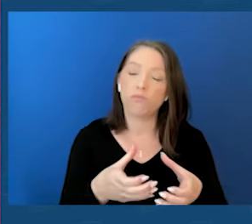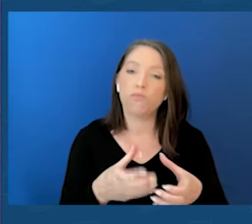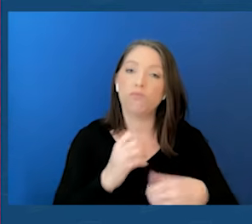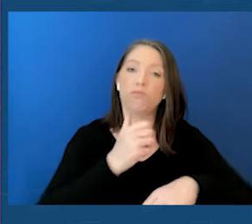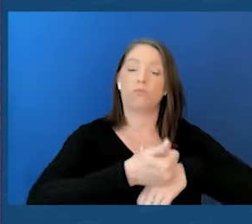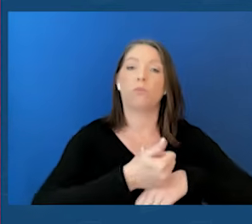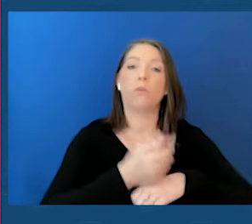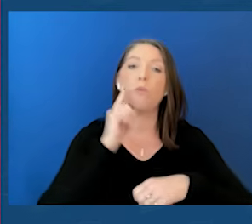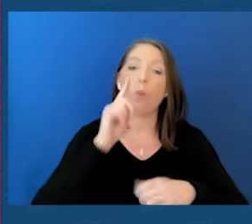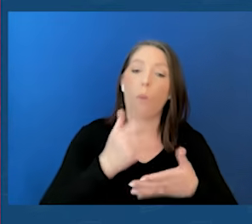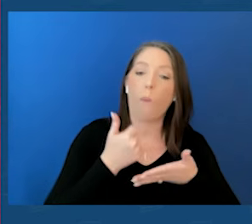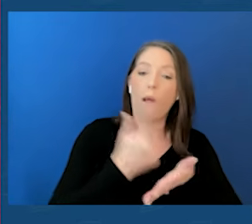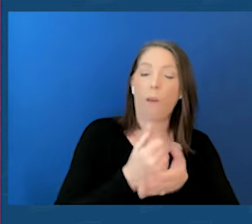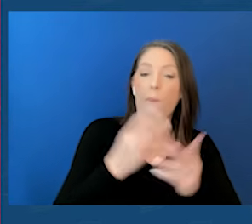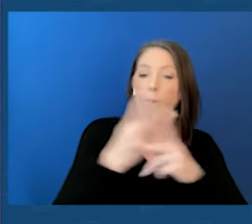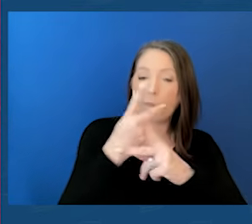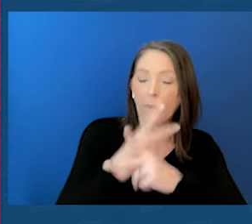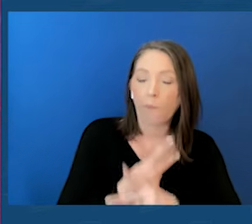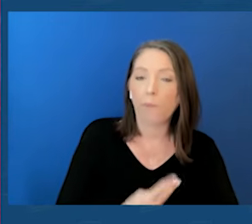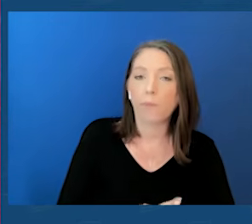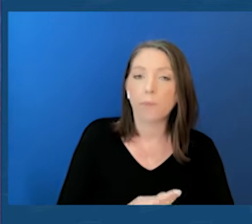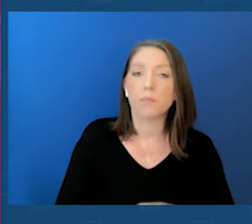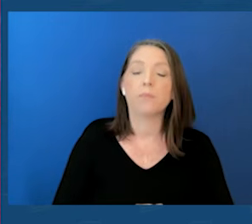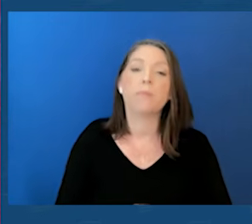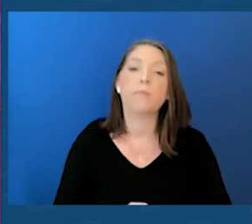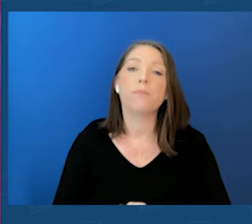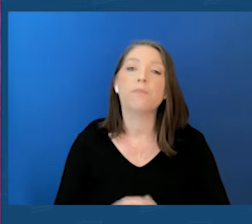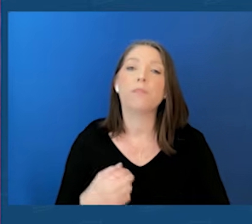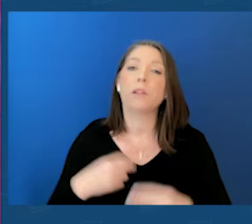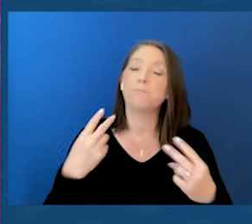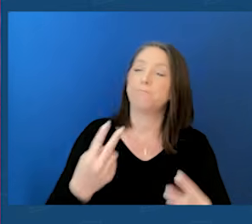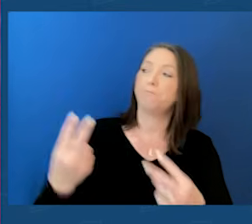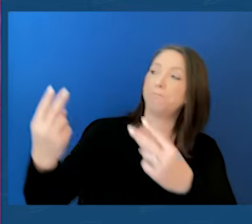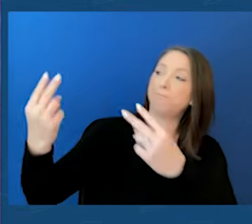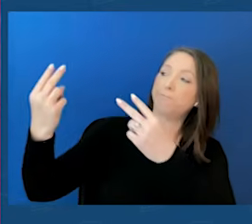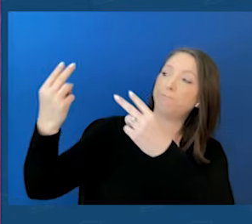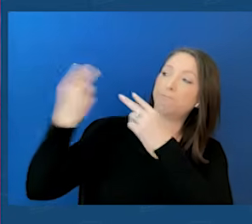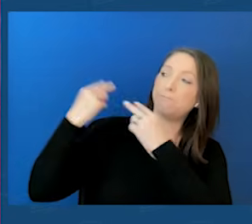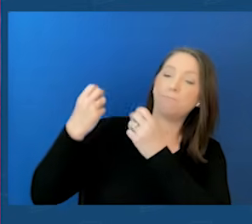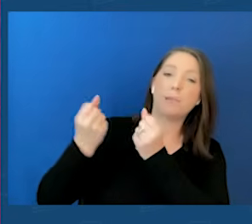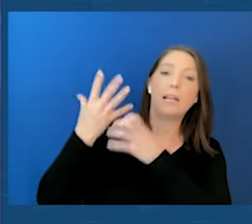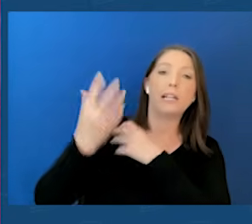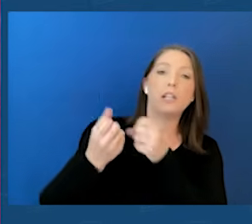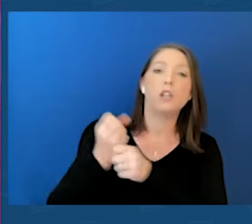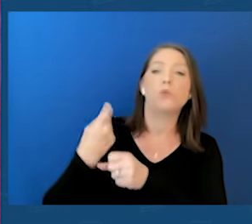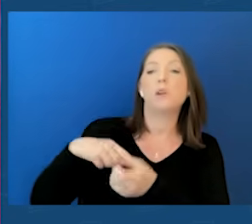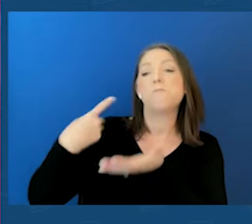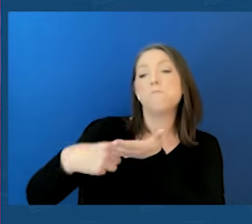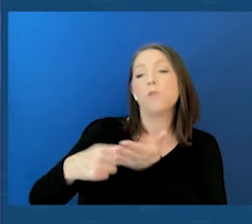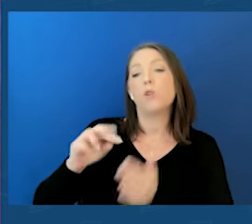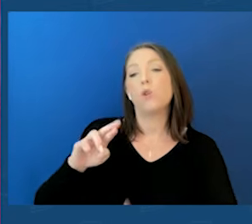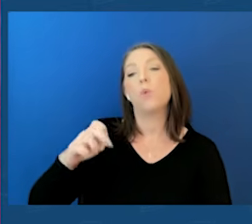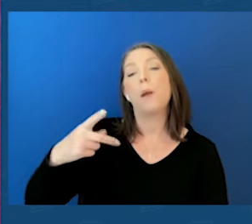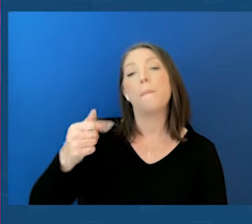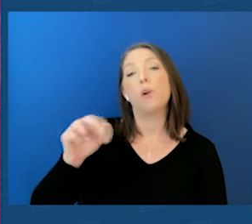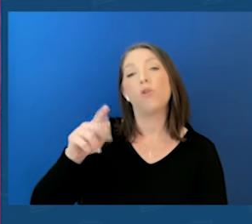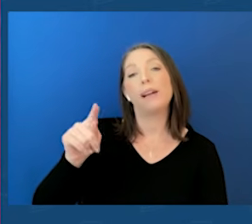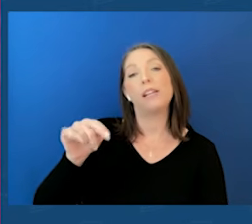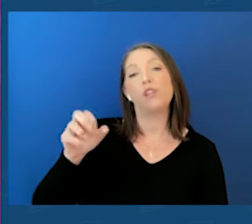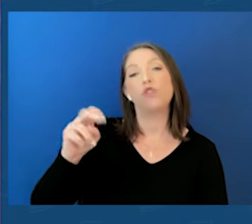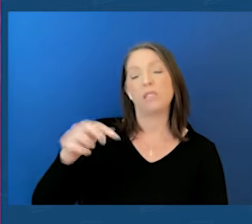the wounds. I think about many years ago when we would talk about reparations, and I was a younger